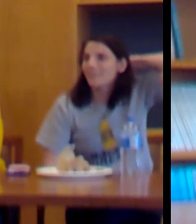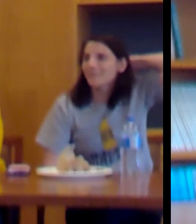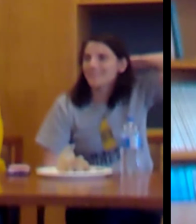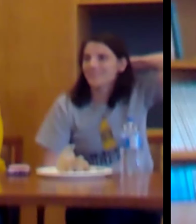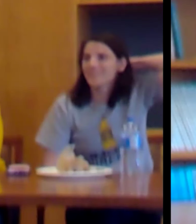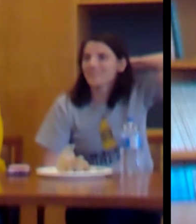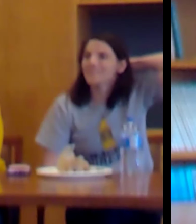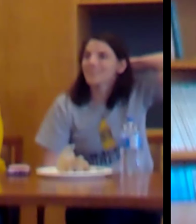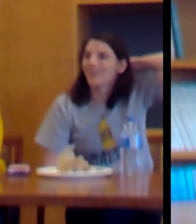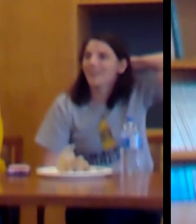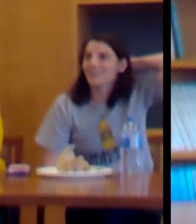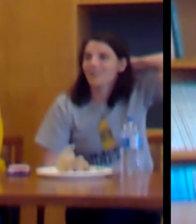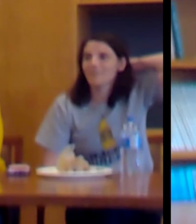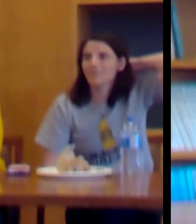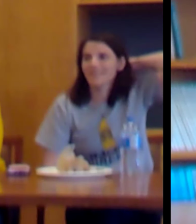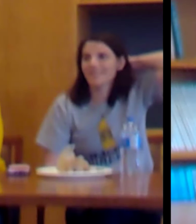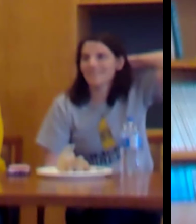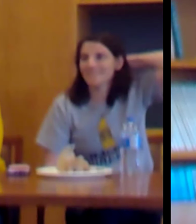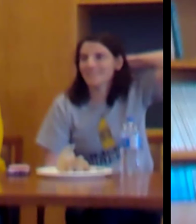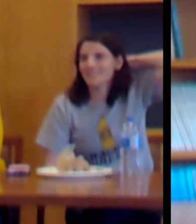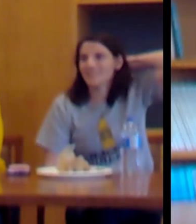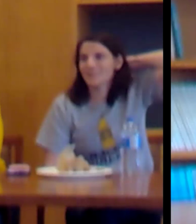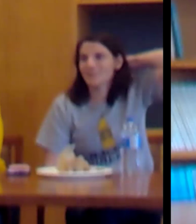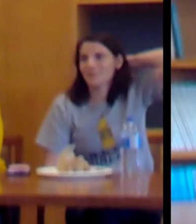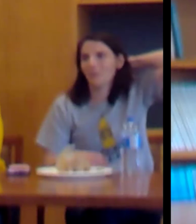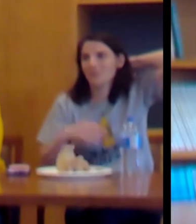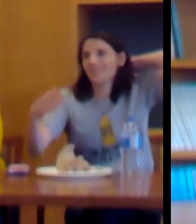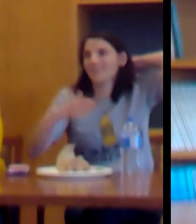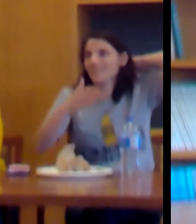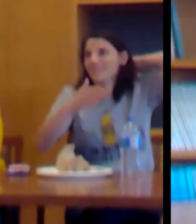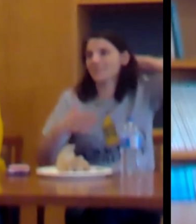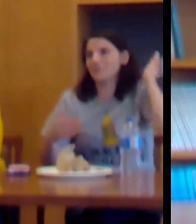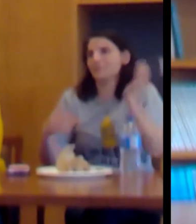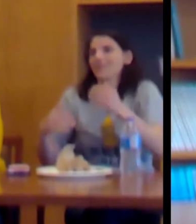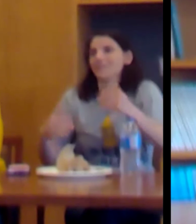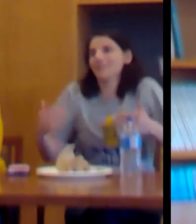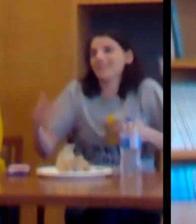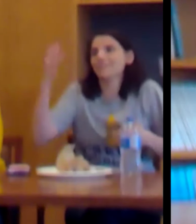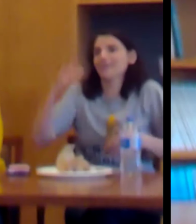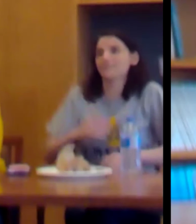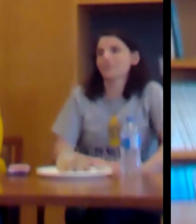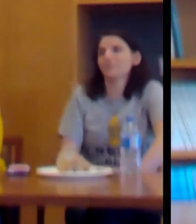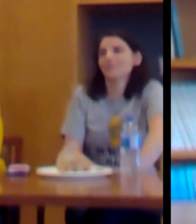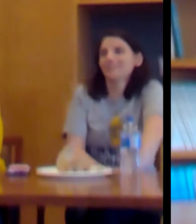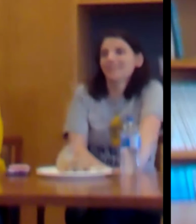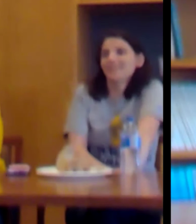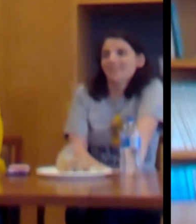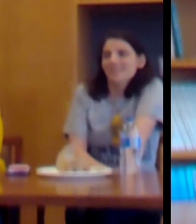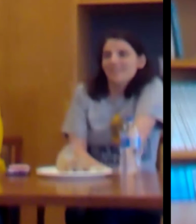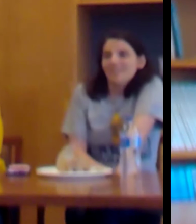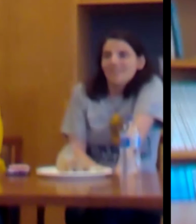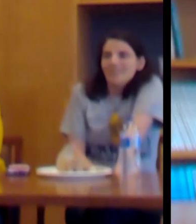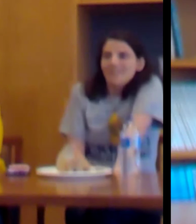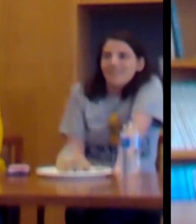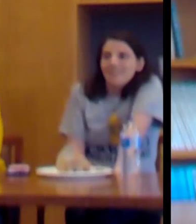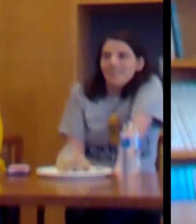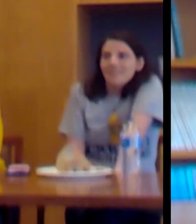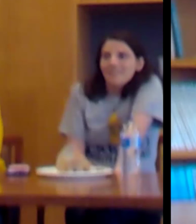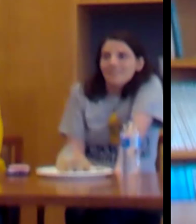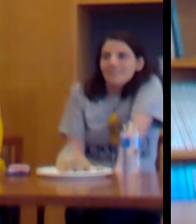another couple of years of research on top of something that, you know, you're almost done, finished, you just realize you got like something good result. I